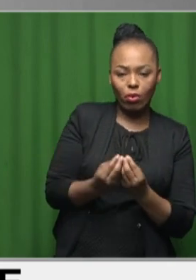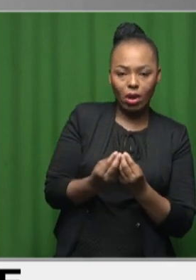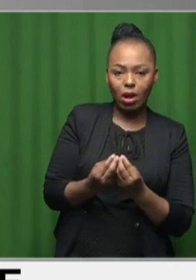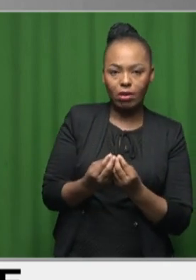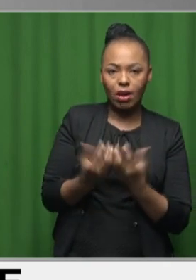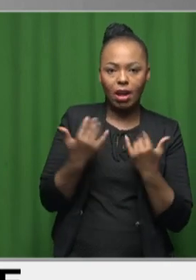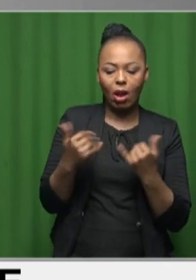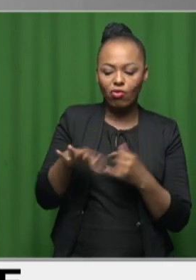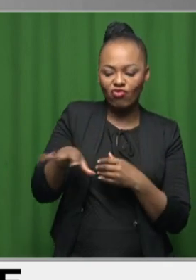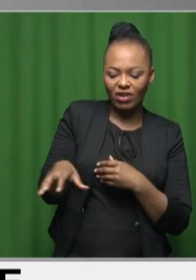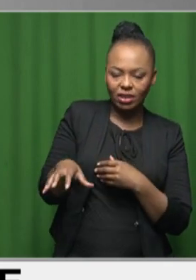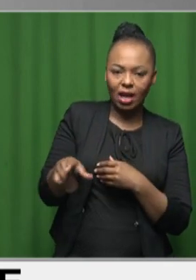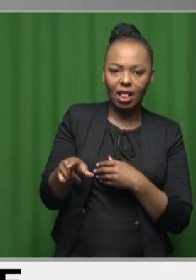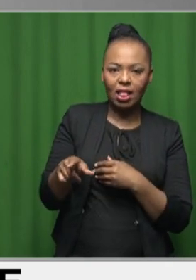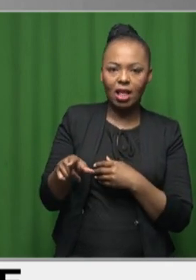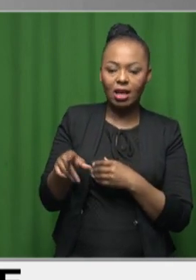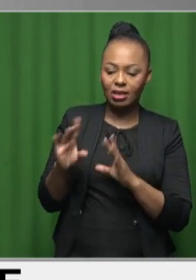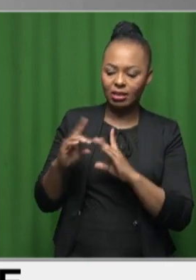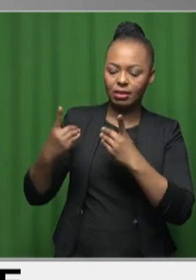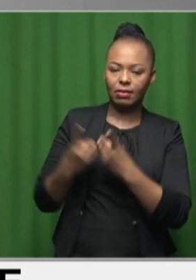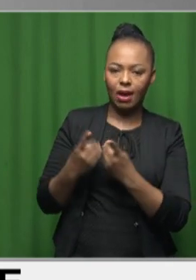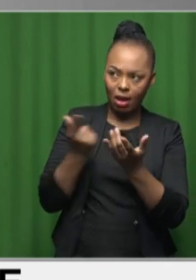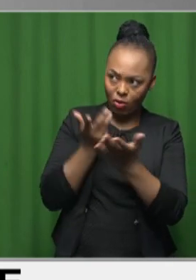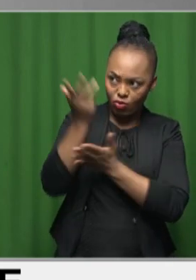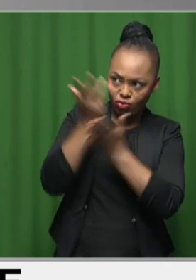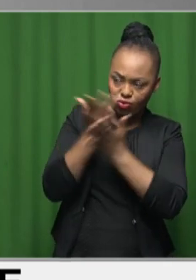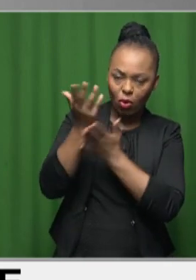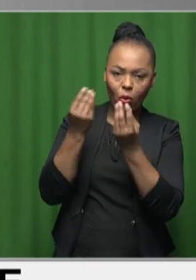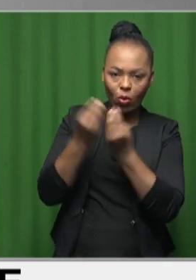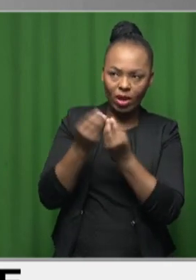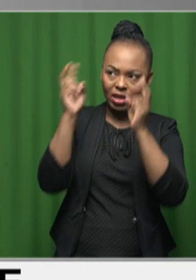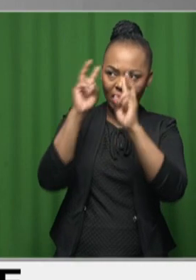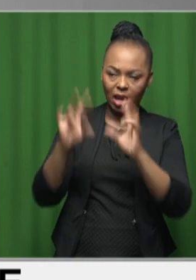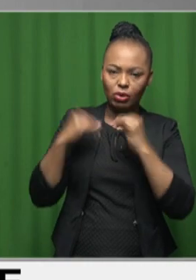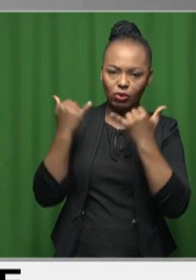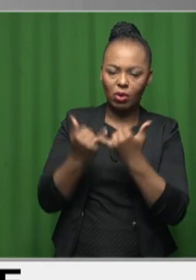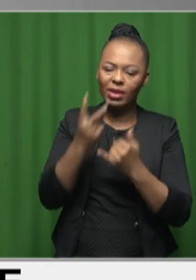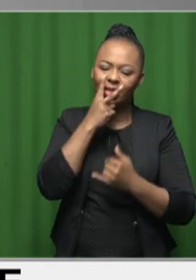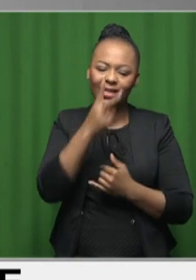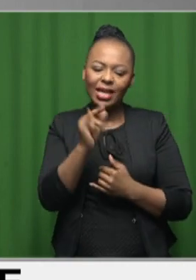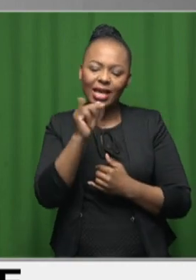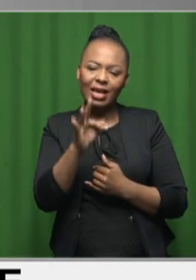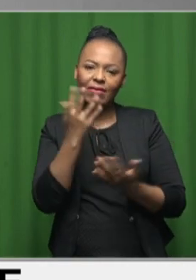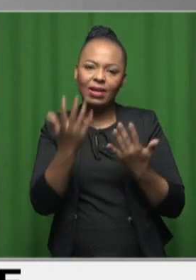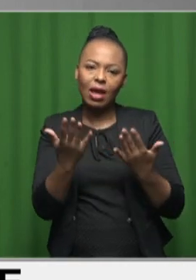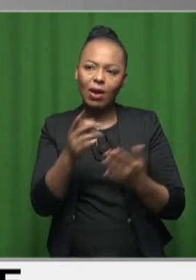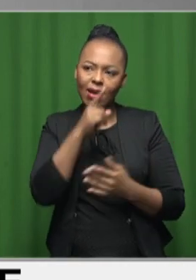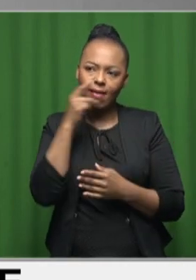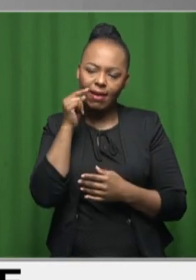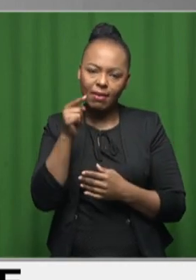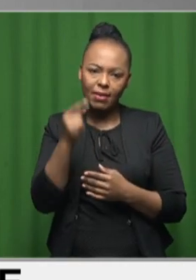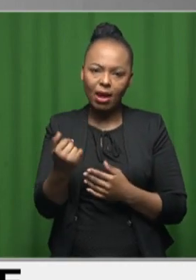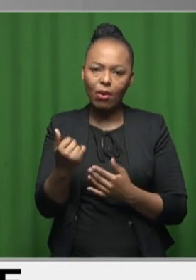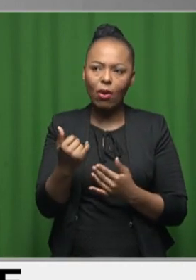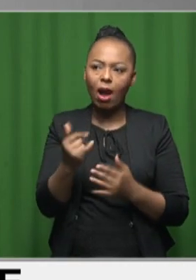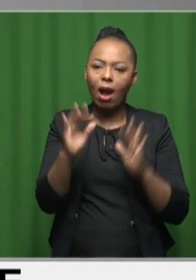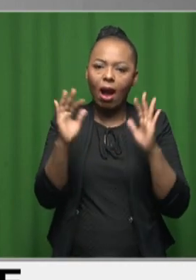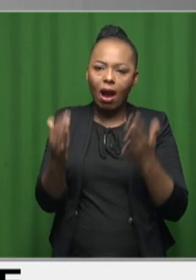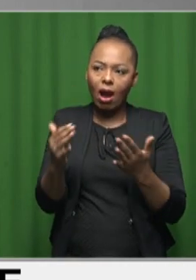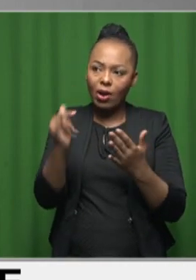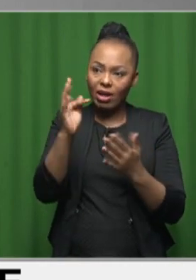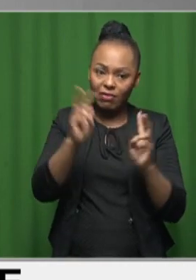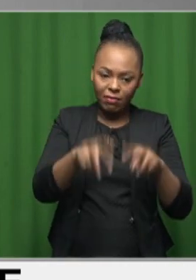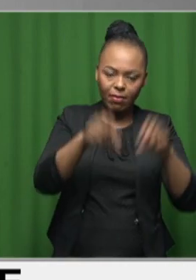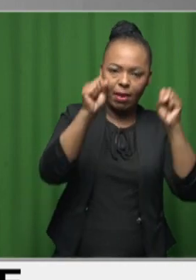wings, we are able to engage with ESCOM to look at a possible solution, which is called curtailment, where